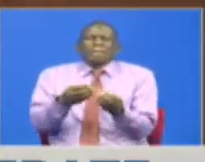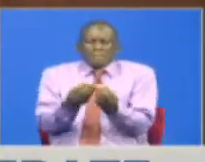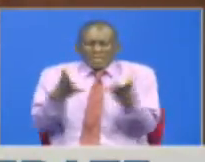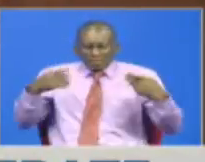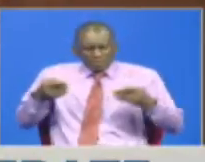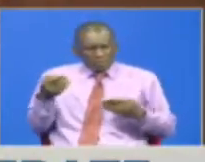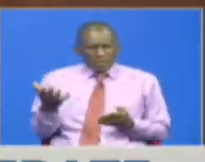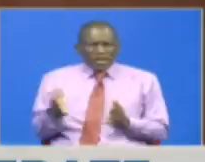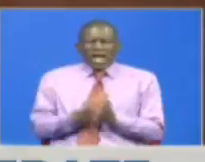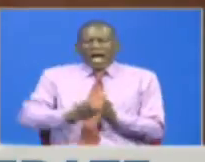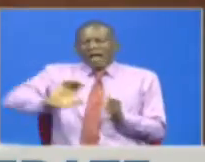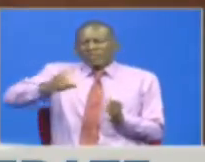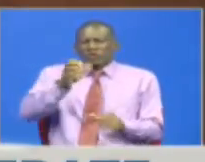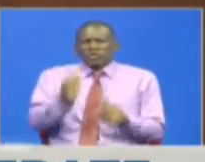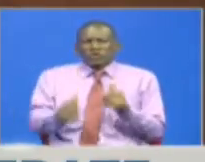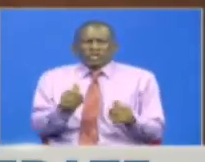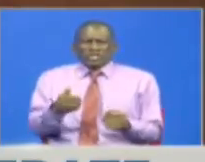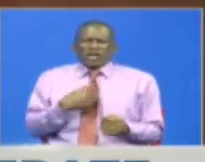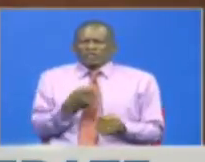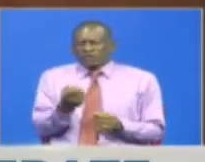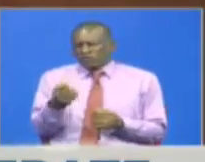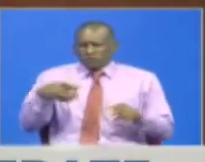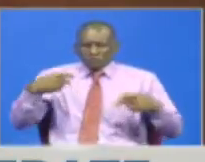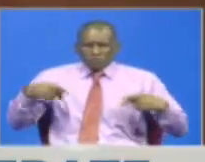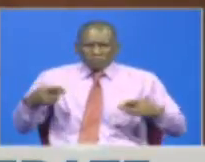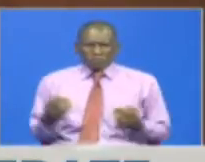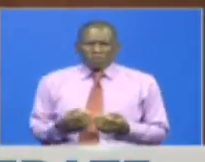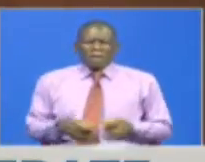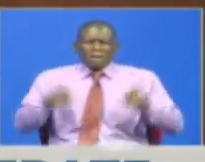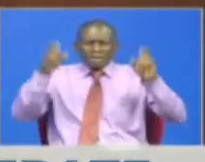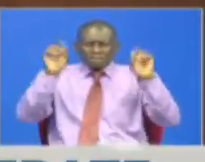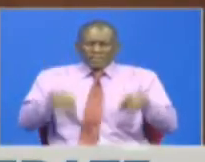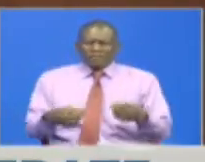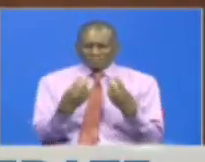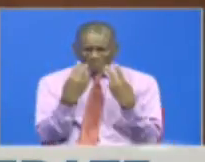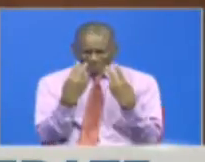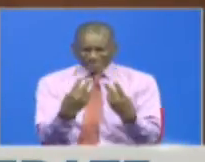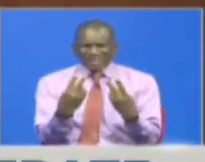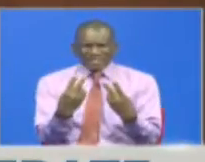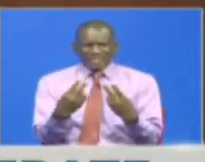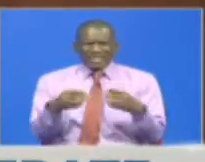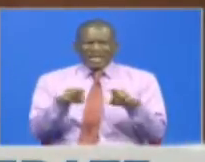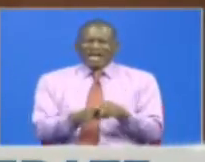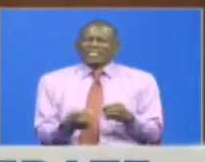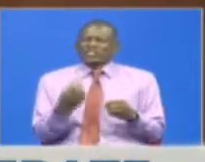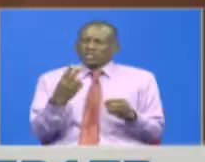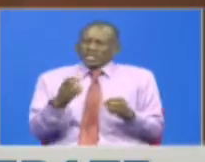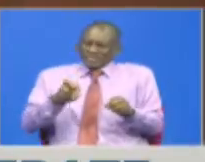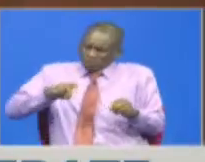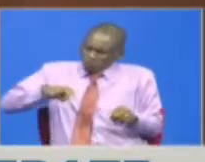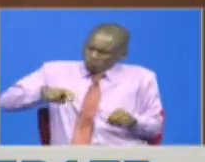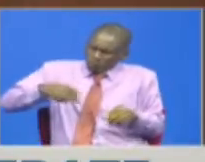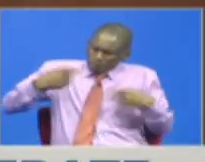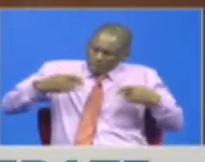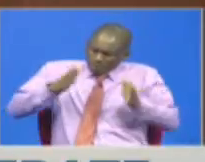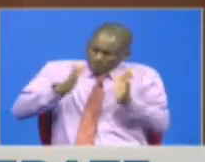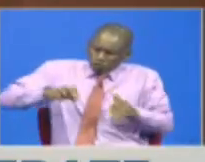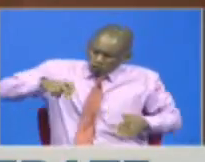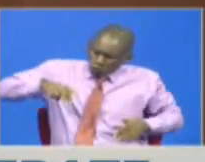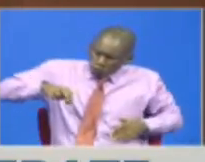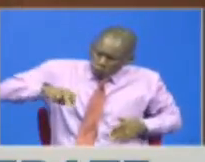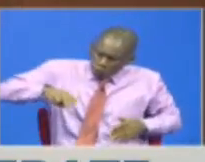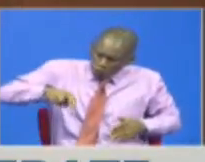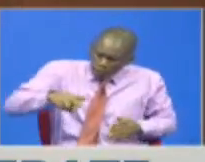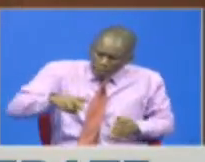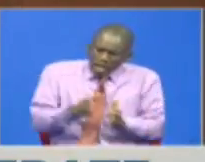and the counties that are less populous must be seen as 2 feet walking our nation